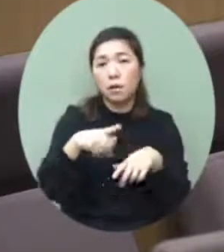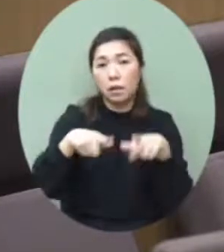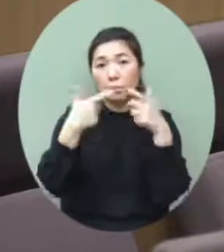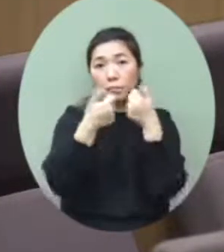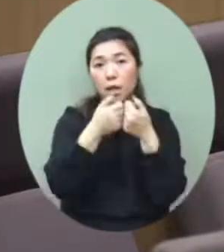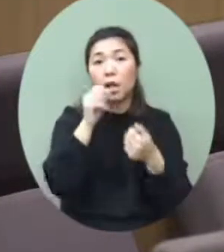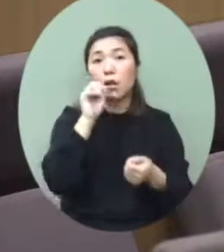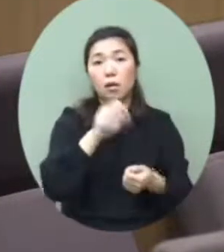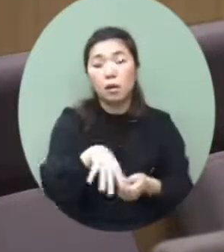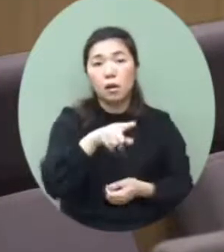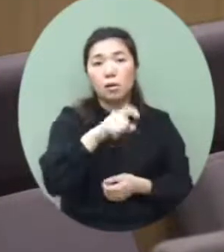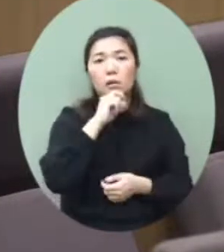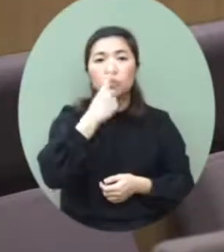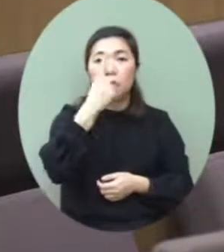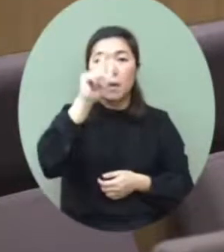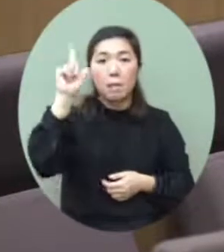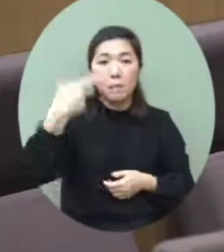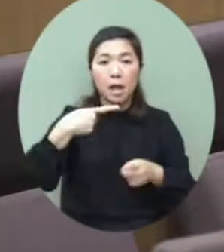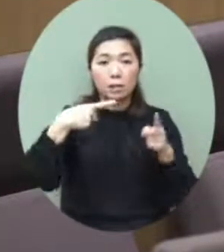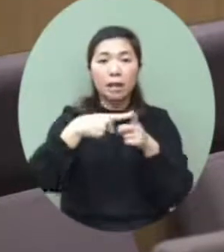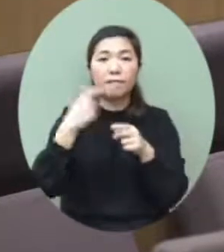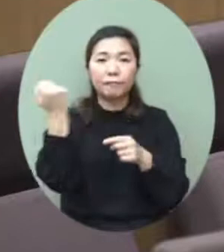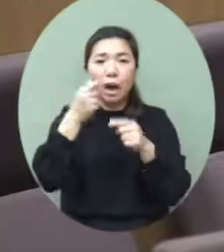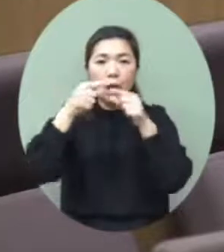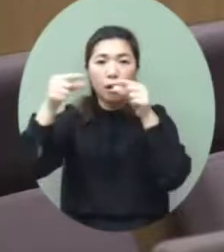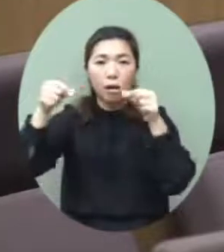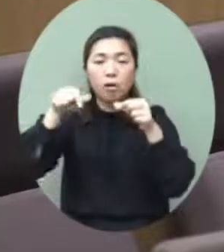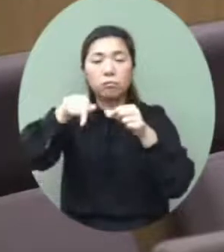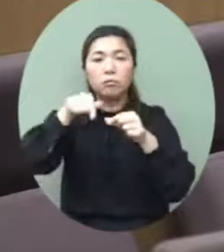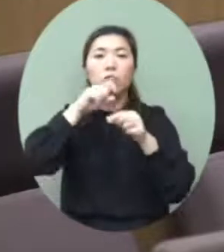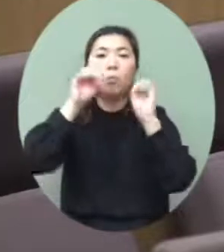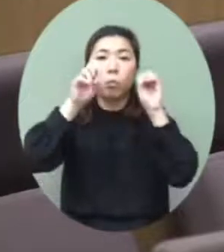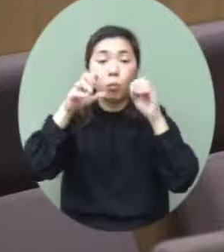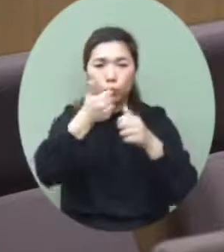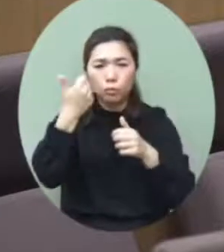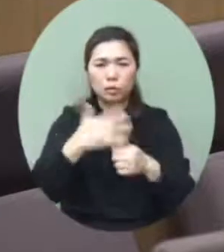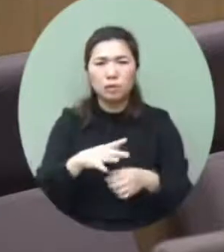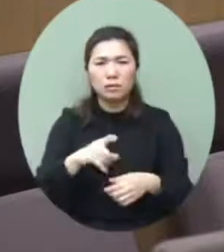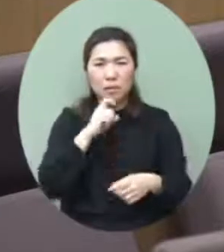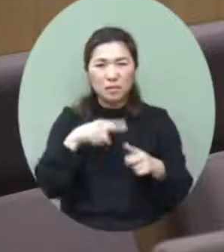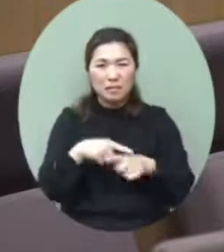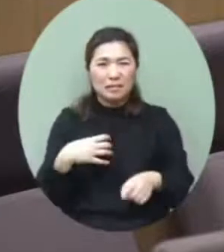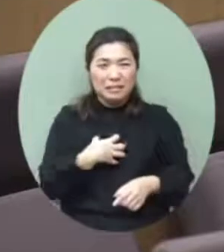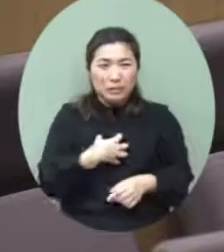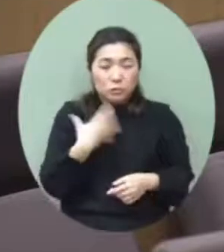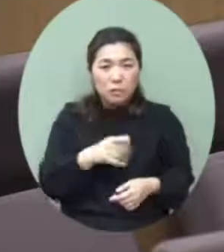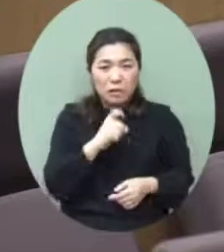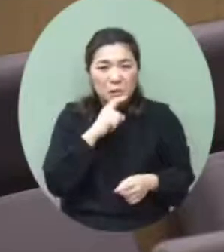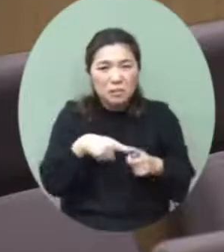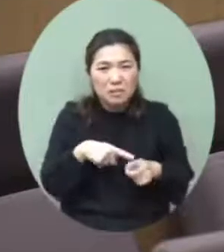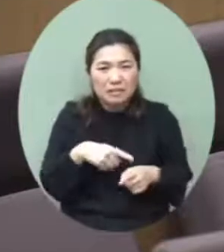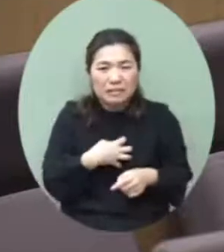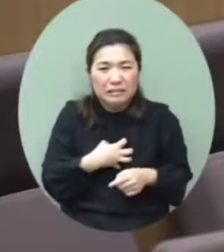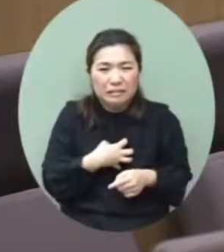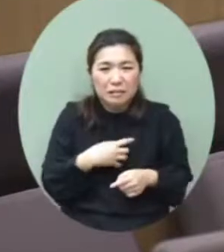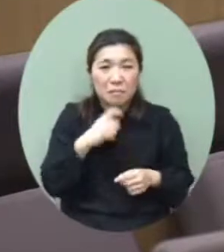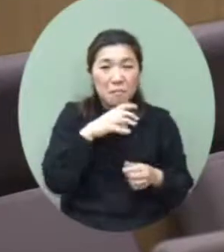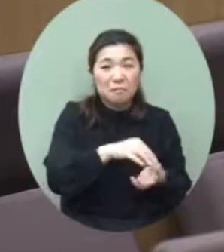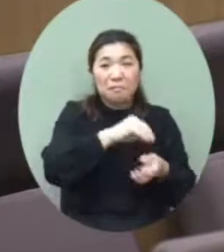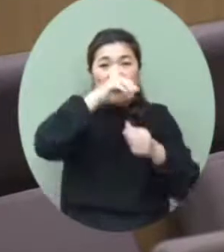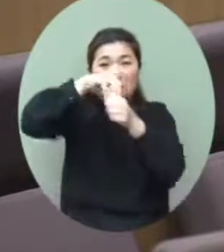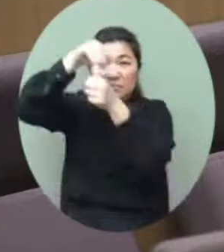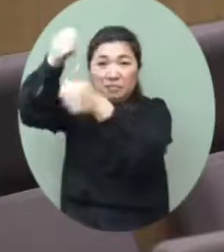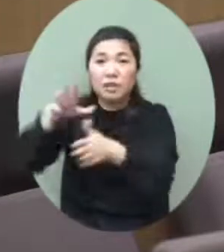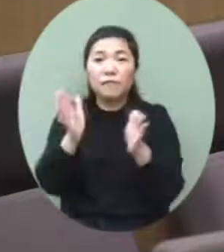them? As you said, more than 180,000 people tested positive through the RAT